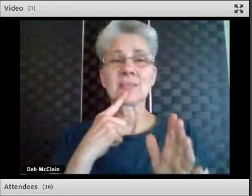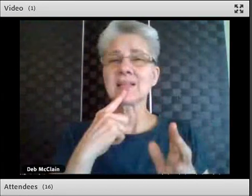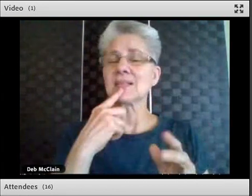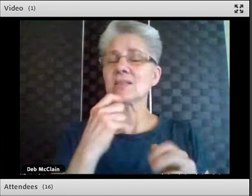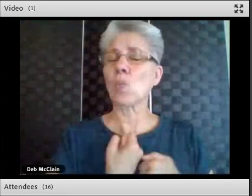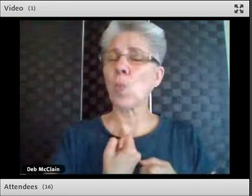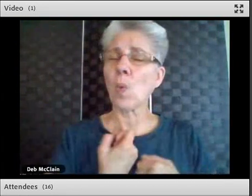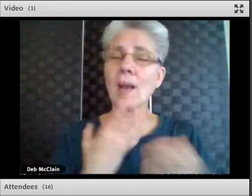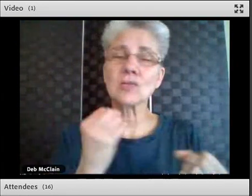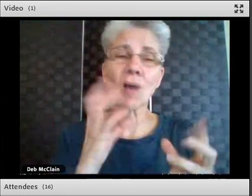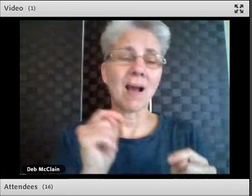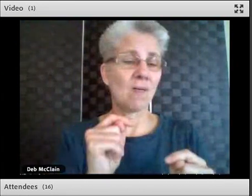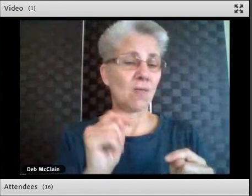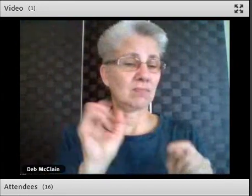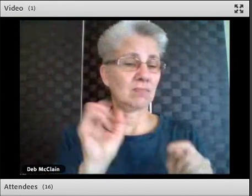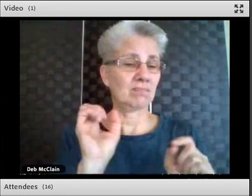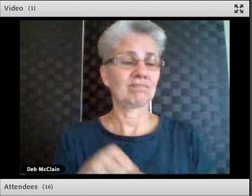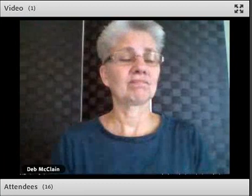her out.